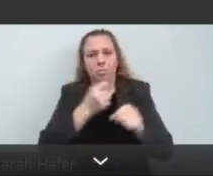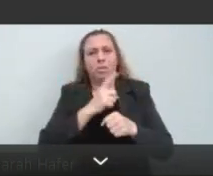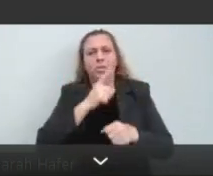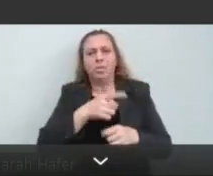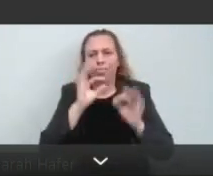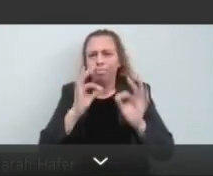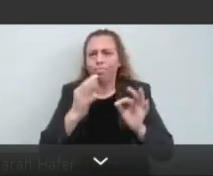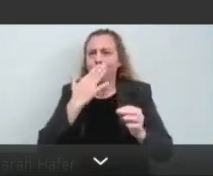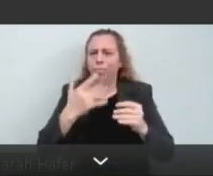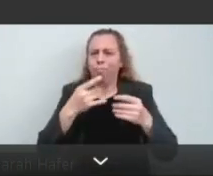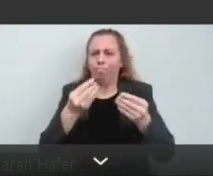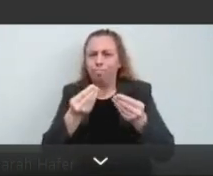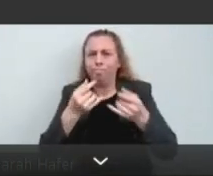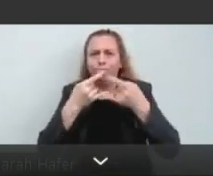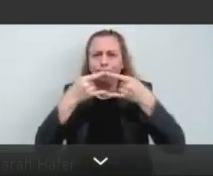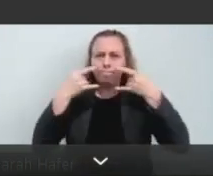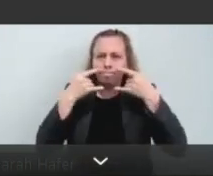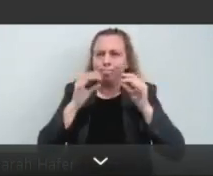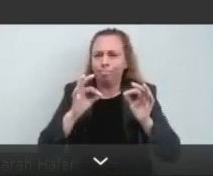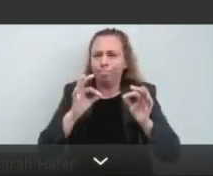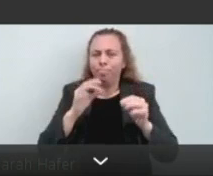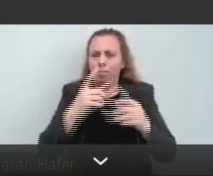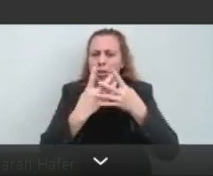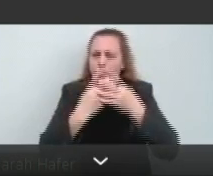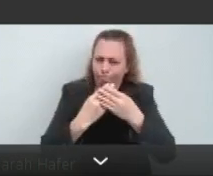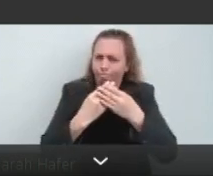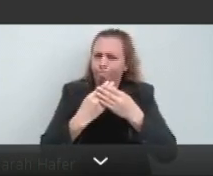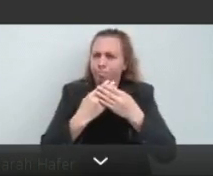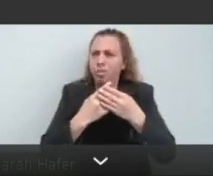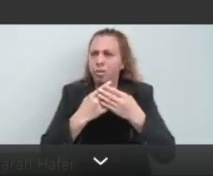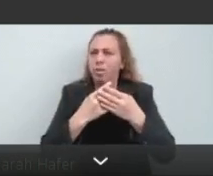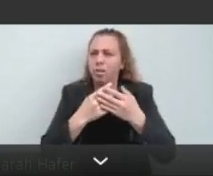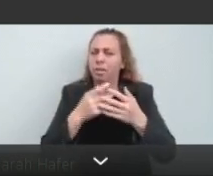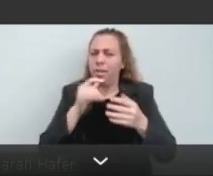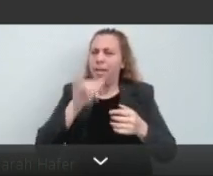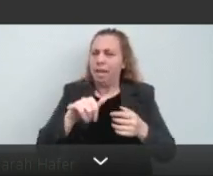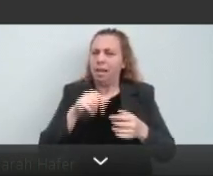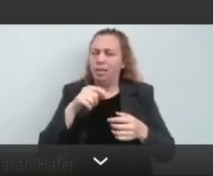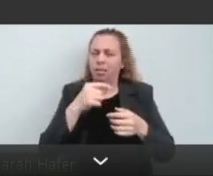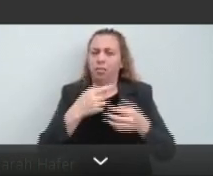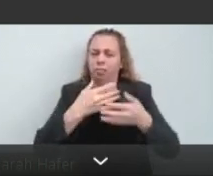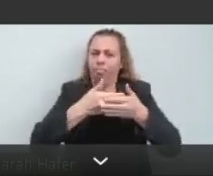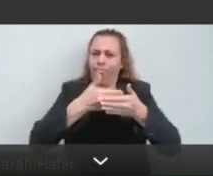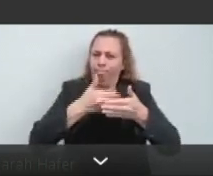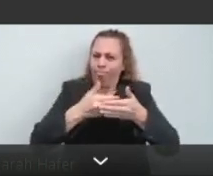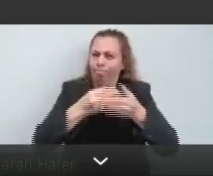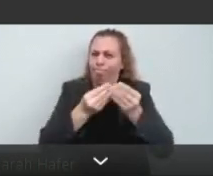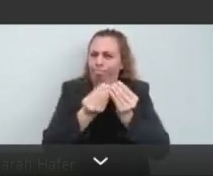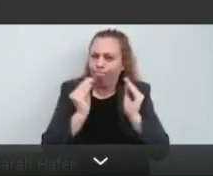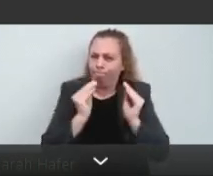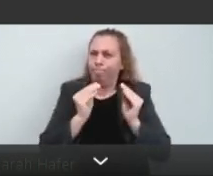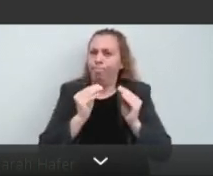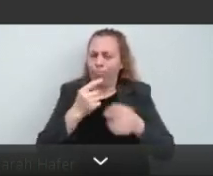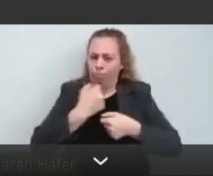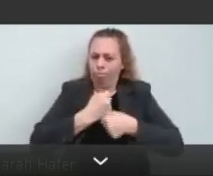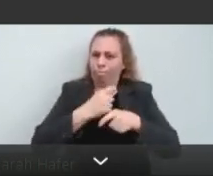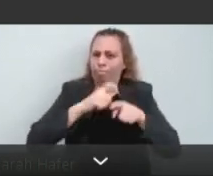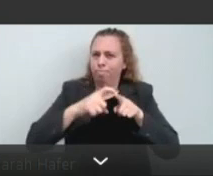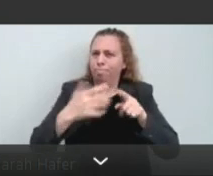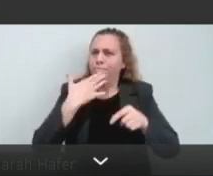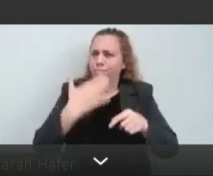material, combinations of cotton and flannel, again, well sewn and well made, can offer the wearer a good amount of